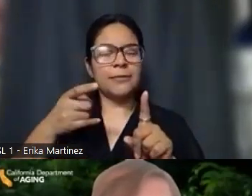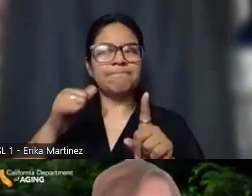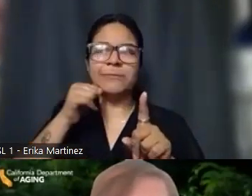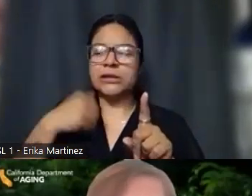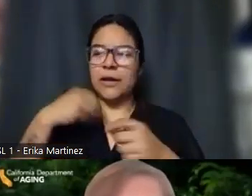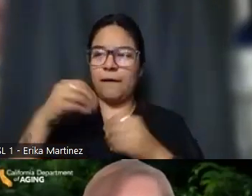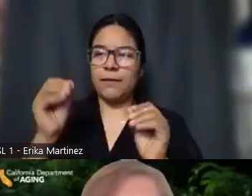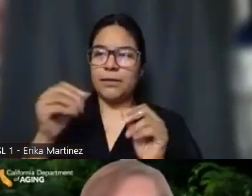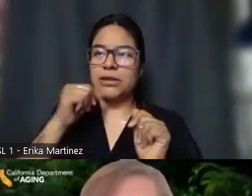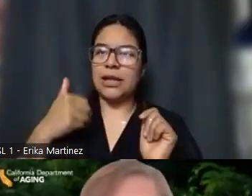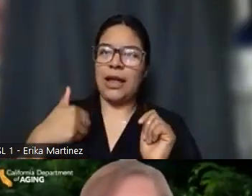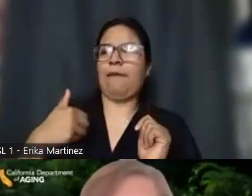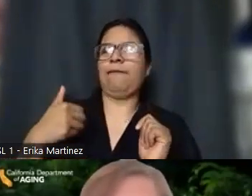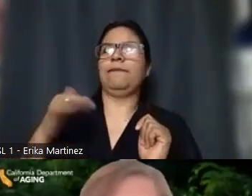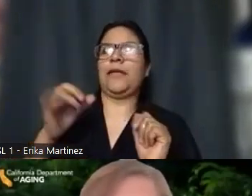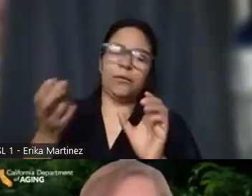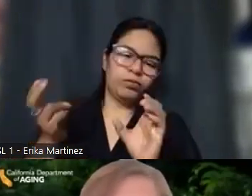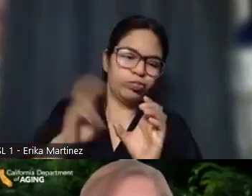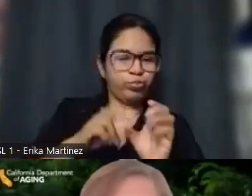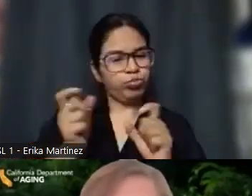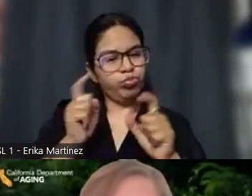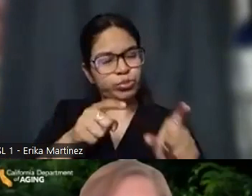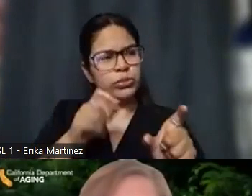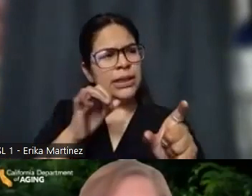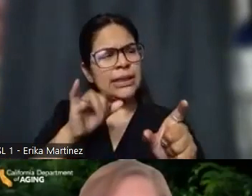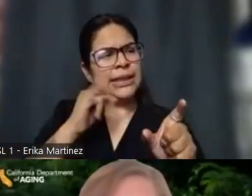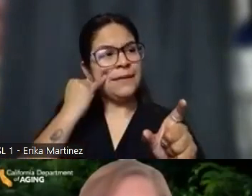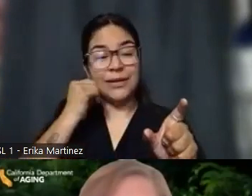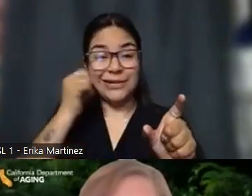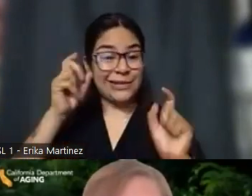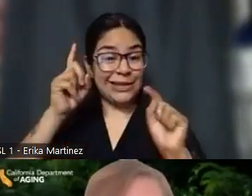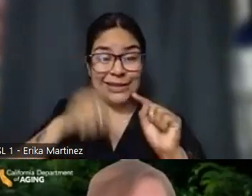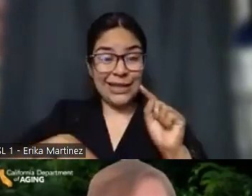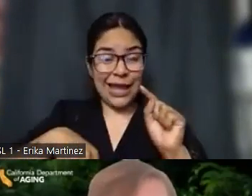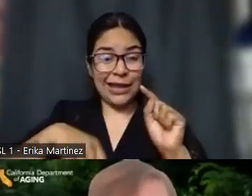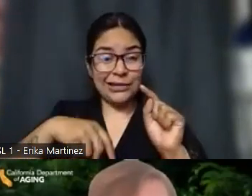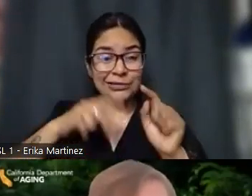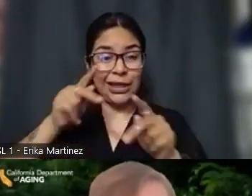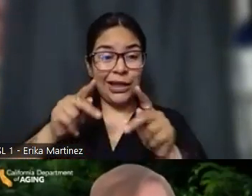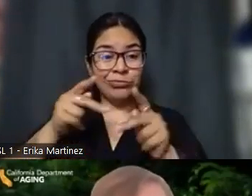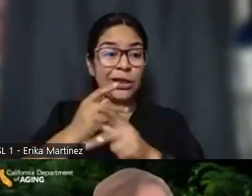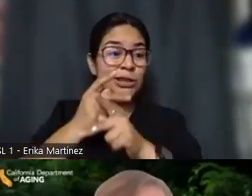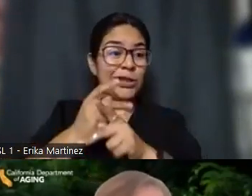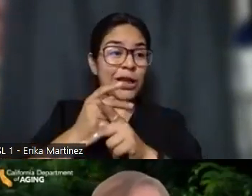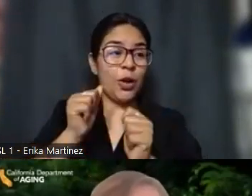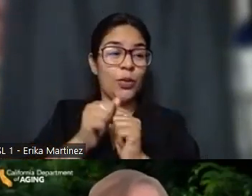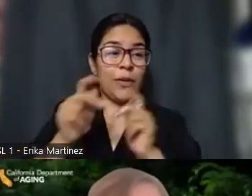have the bandwidth to take care of all the people that are, sent to them?